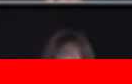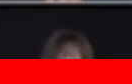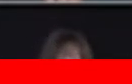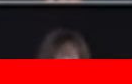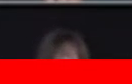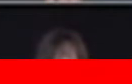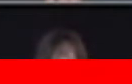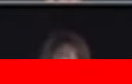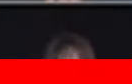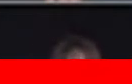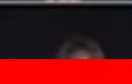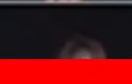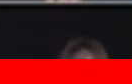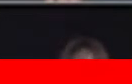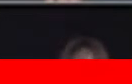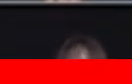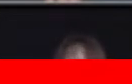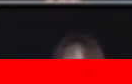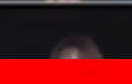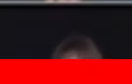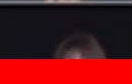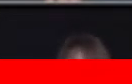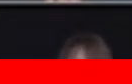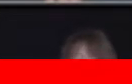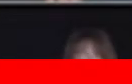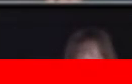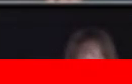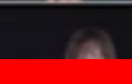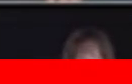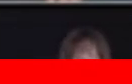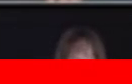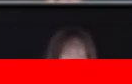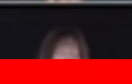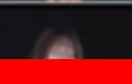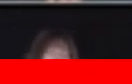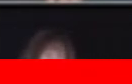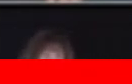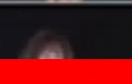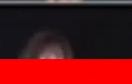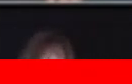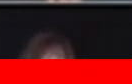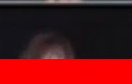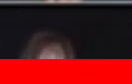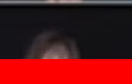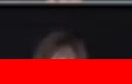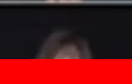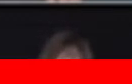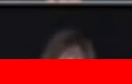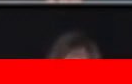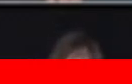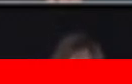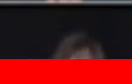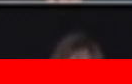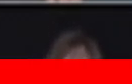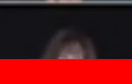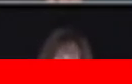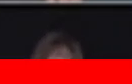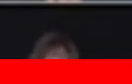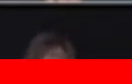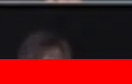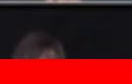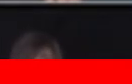that? I fully understand, and tell your daughter I apologize, but this is for the health and safety of